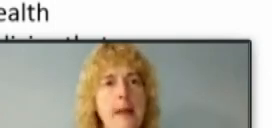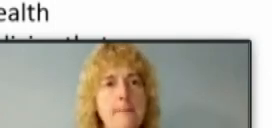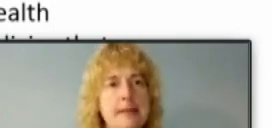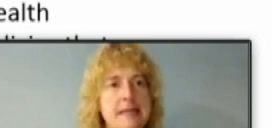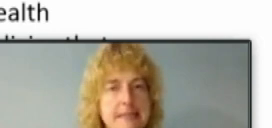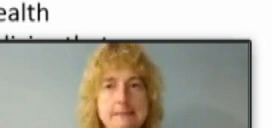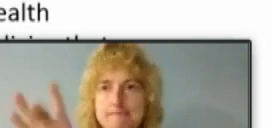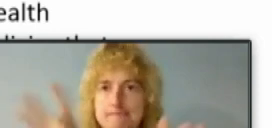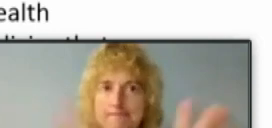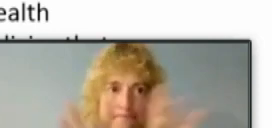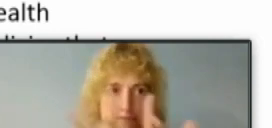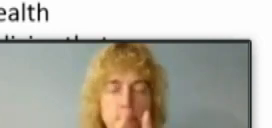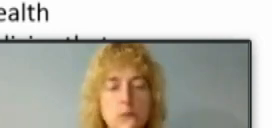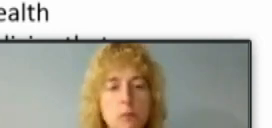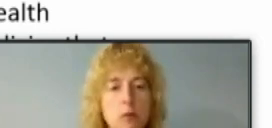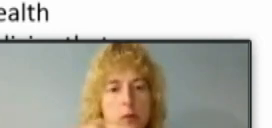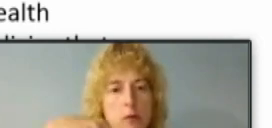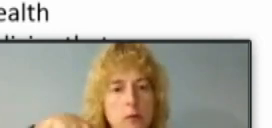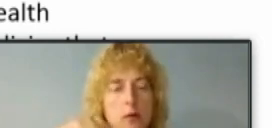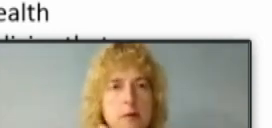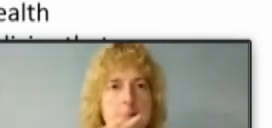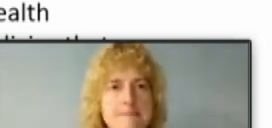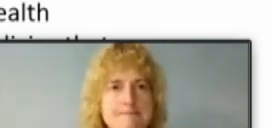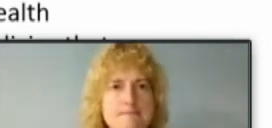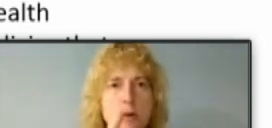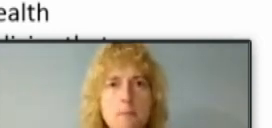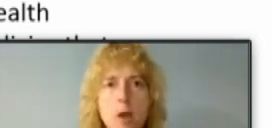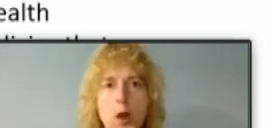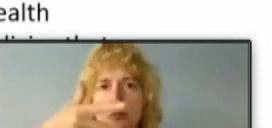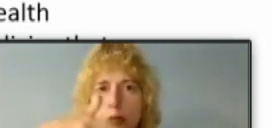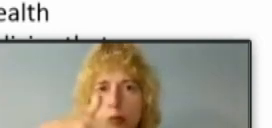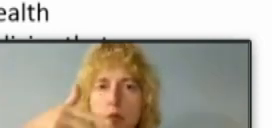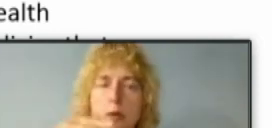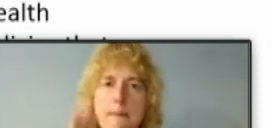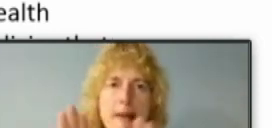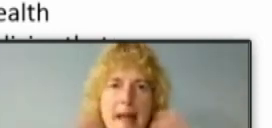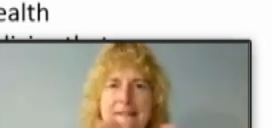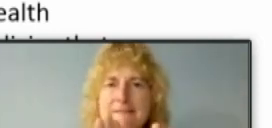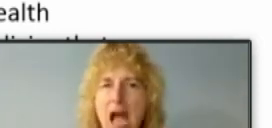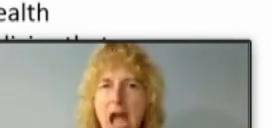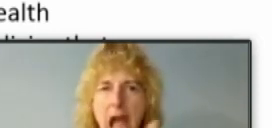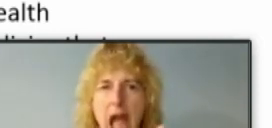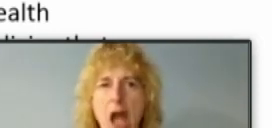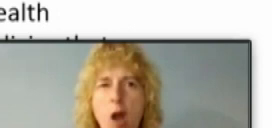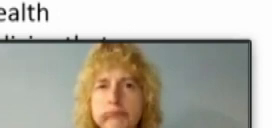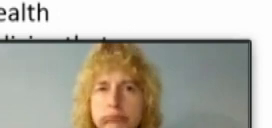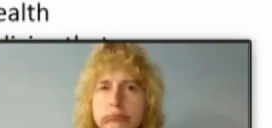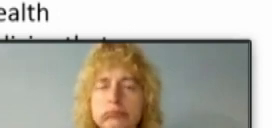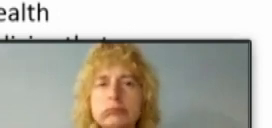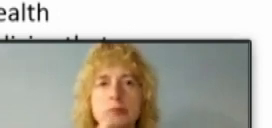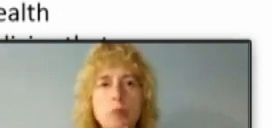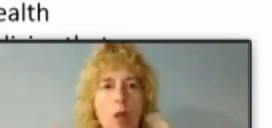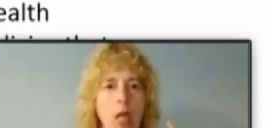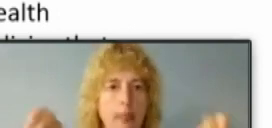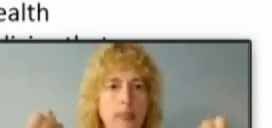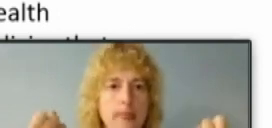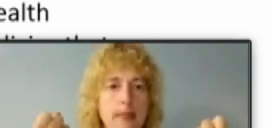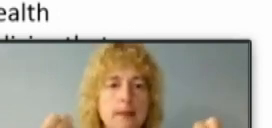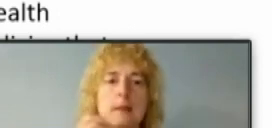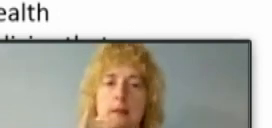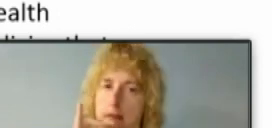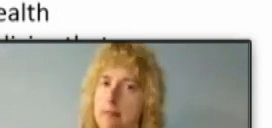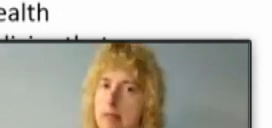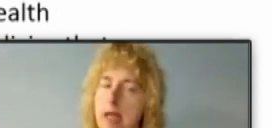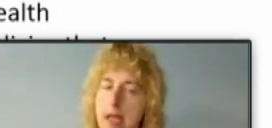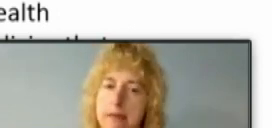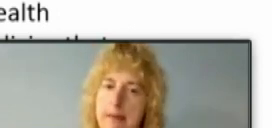around the social and behavioral determinants of health. So this committee has